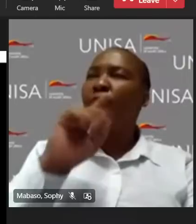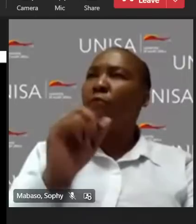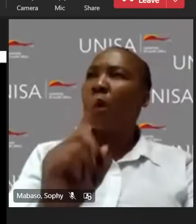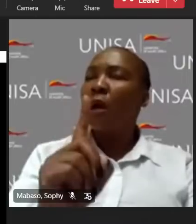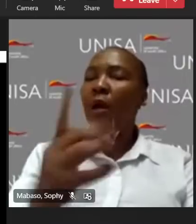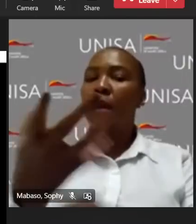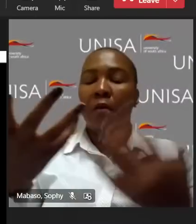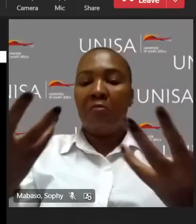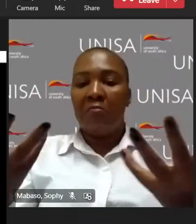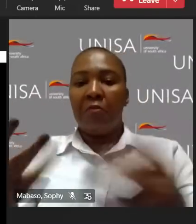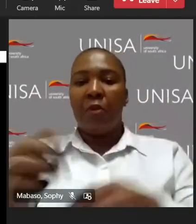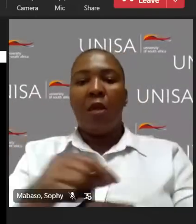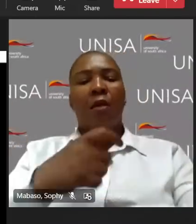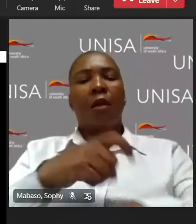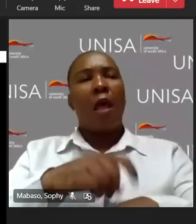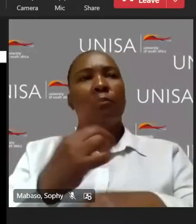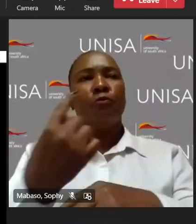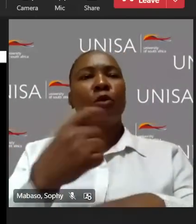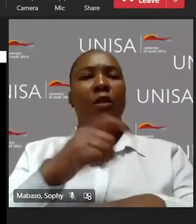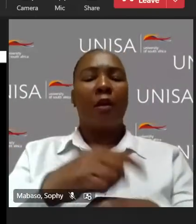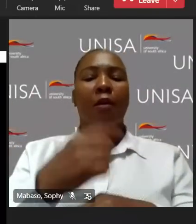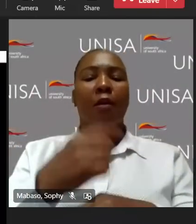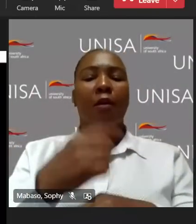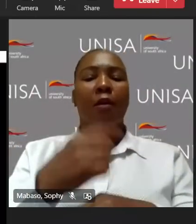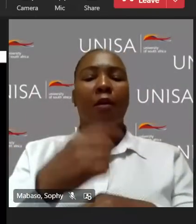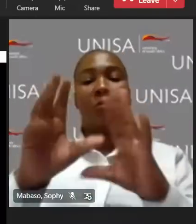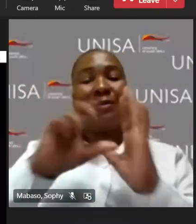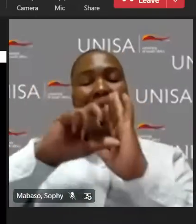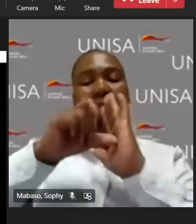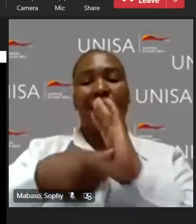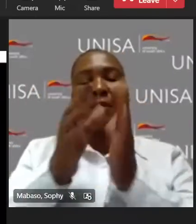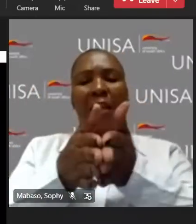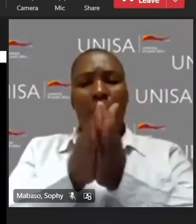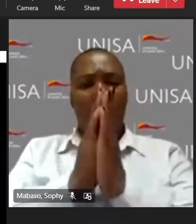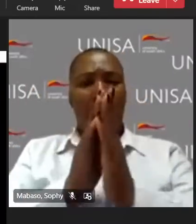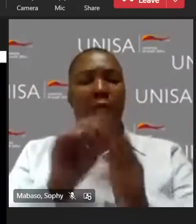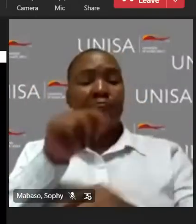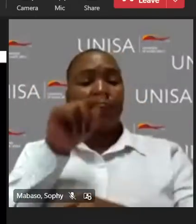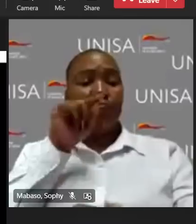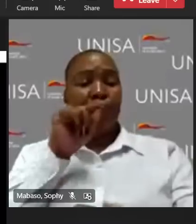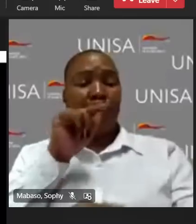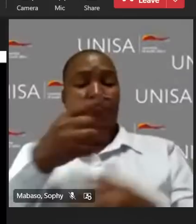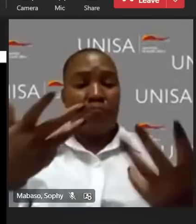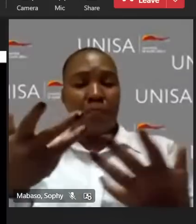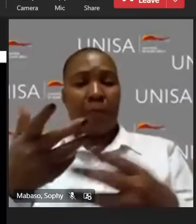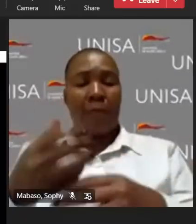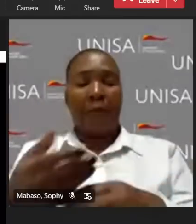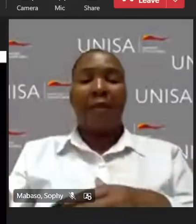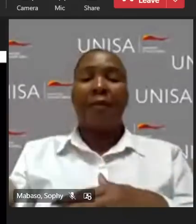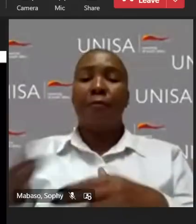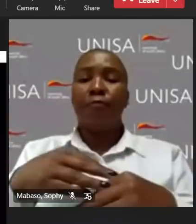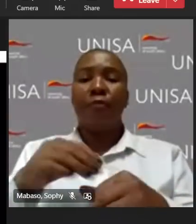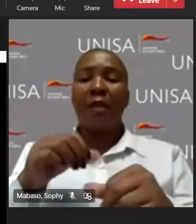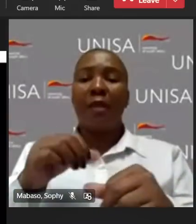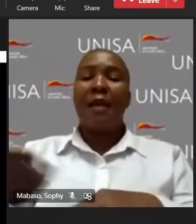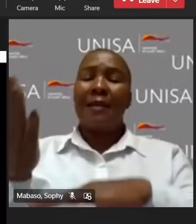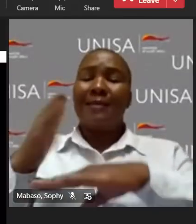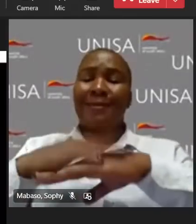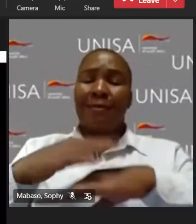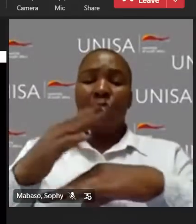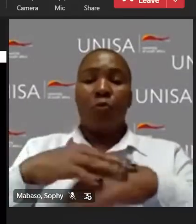From time to time, we find that students with disabilities, they require extended time to write their